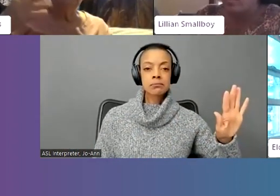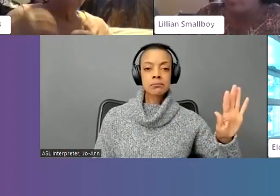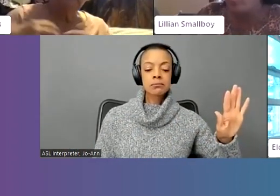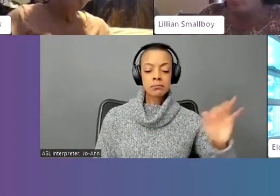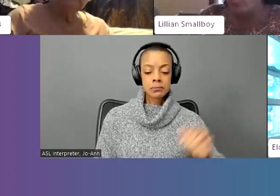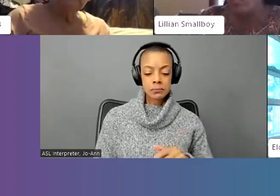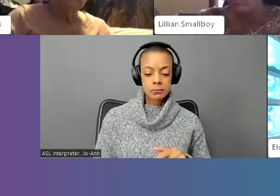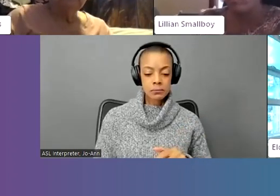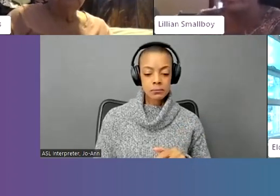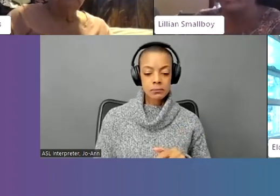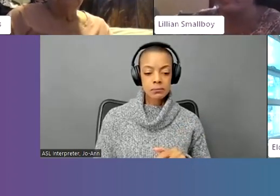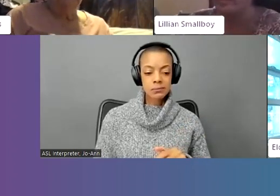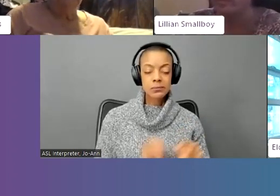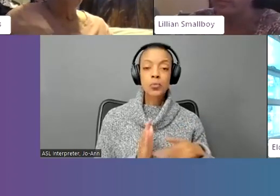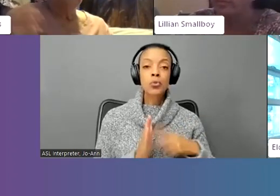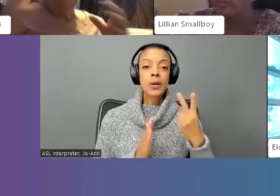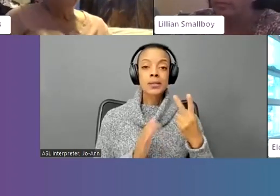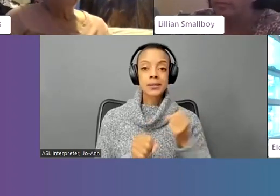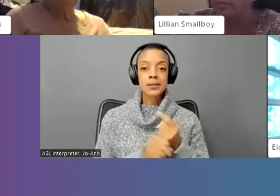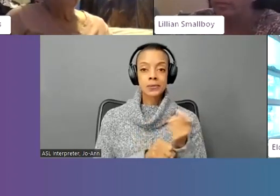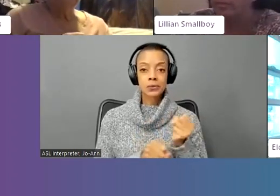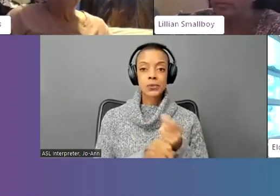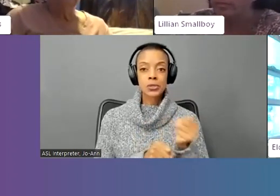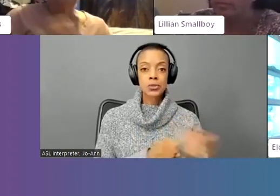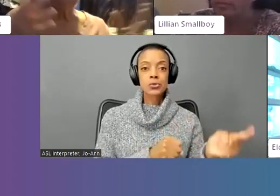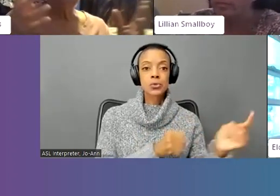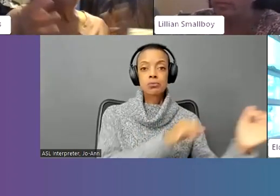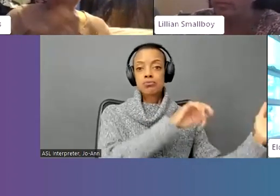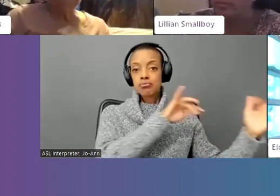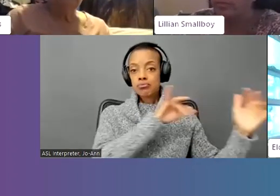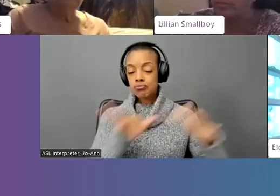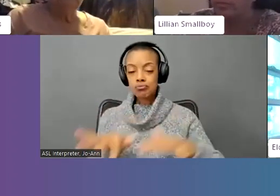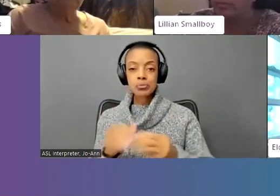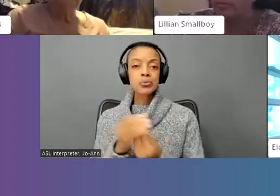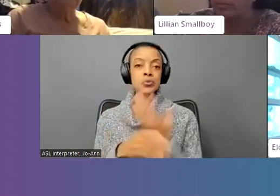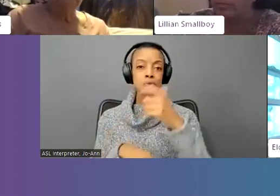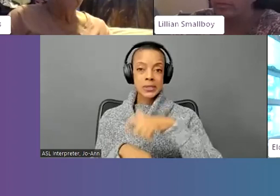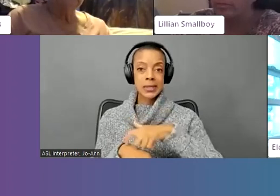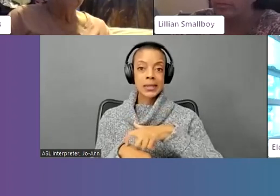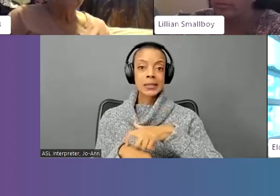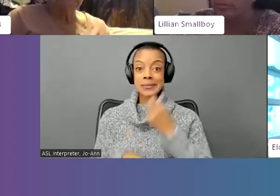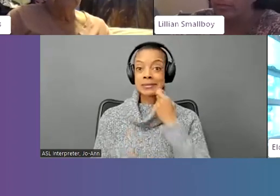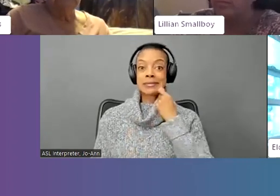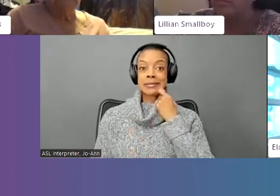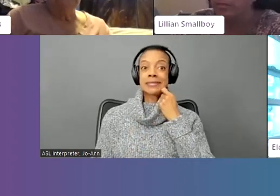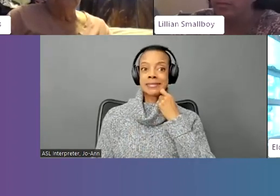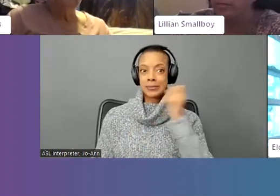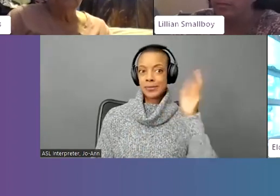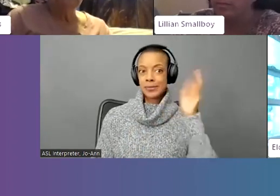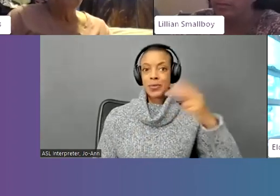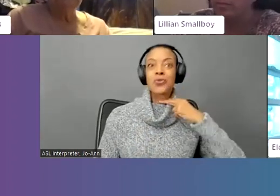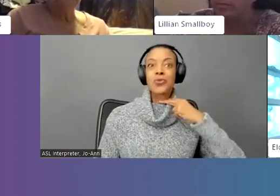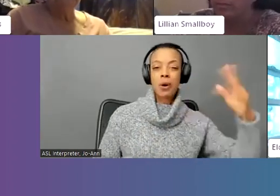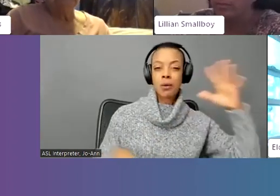they come twice a year. They come in the springtime, and we, just not too long ago, we heard their voices across